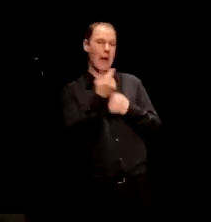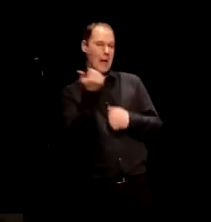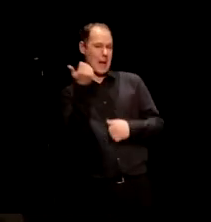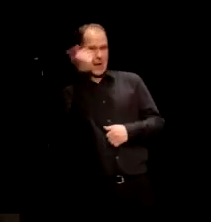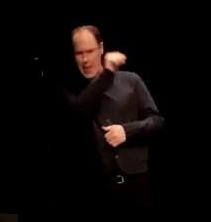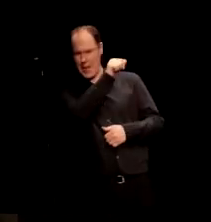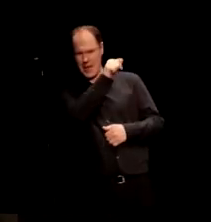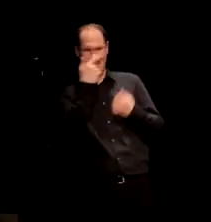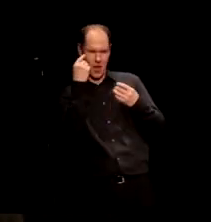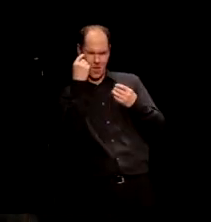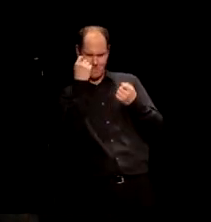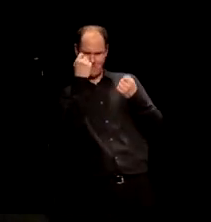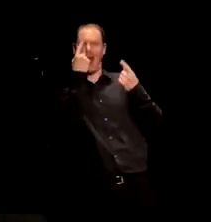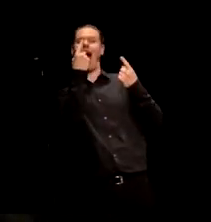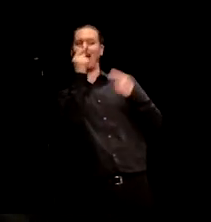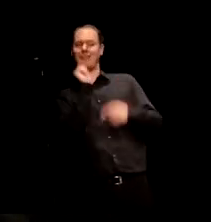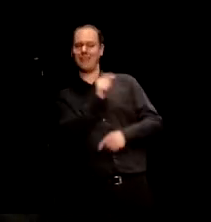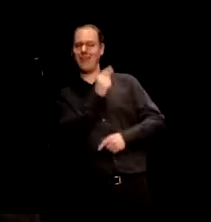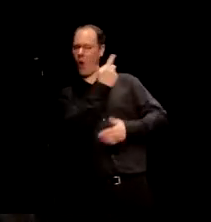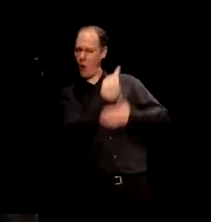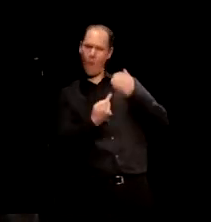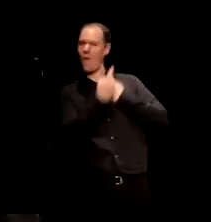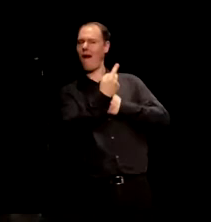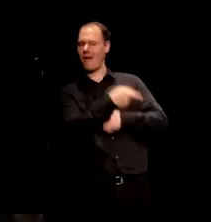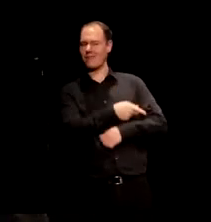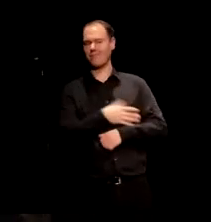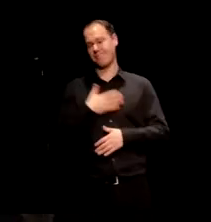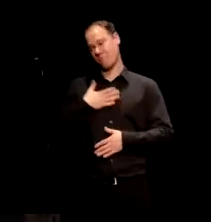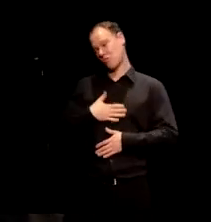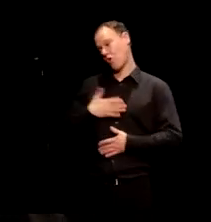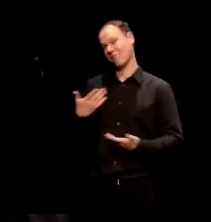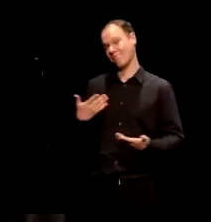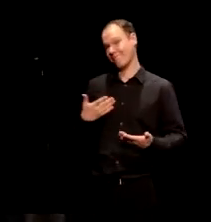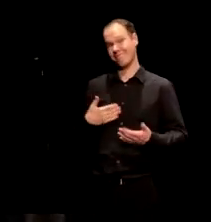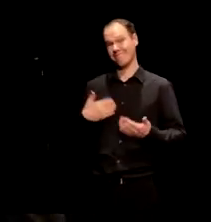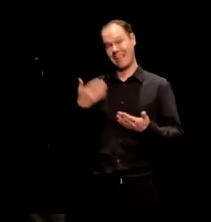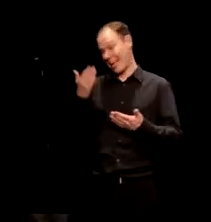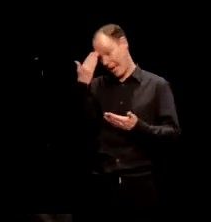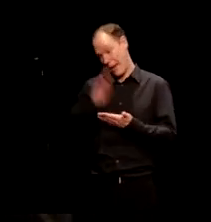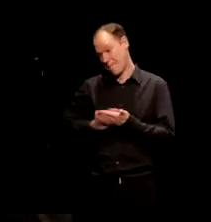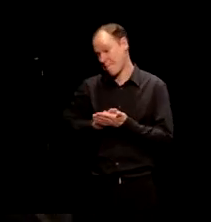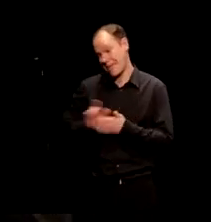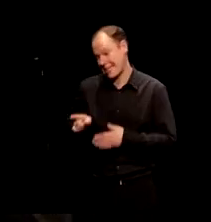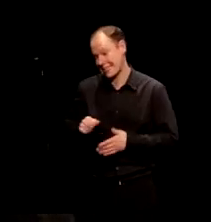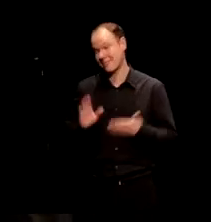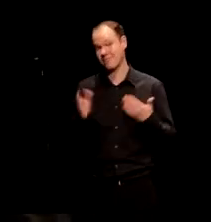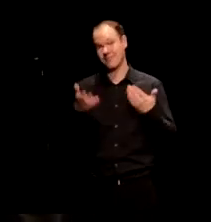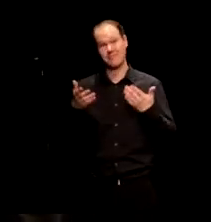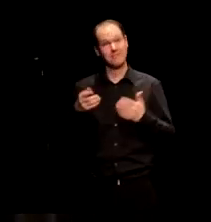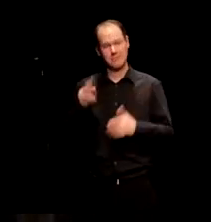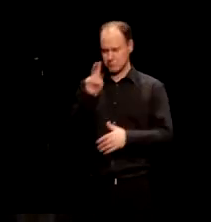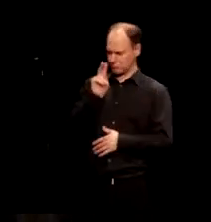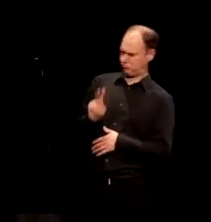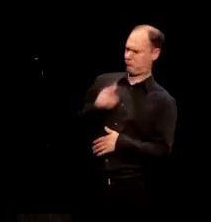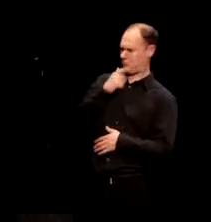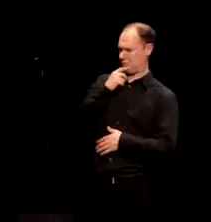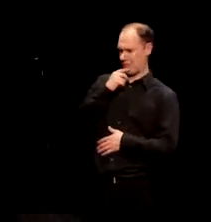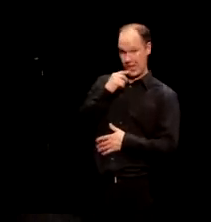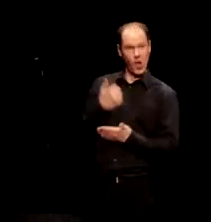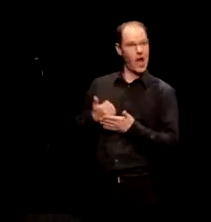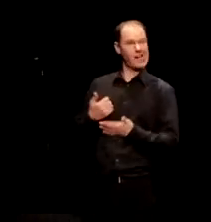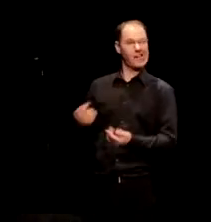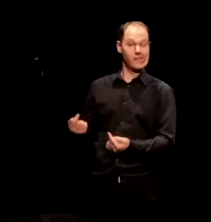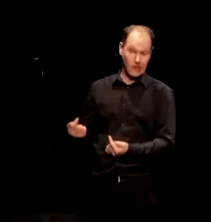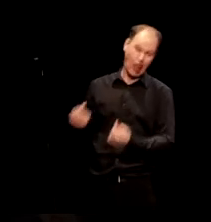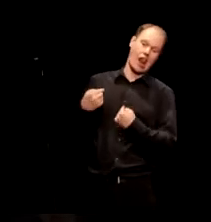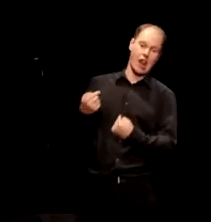to discover that fact. I'm sorry, Ruth. I really didn't mean it. You never seem to miss the opportunity of hurting